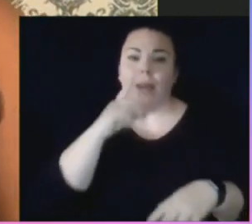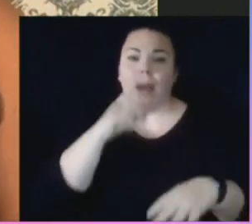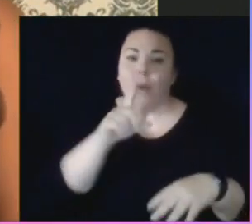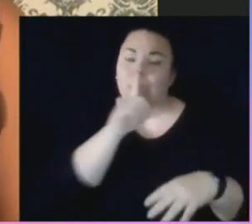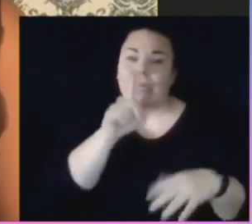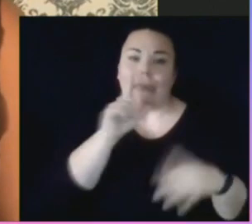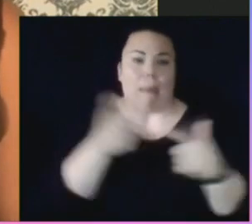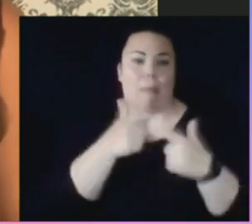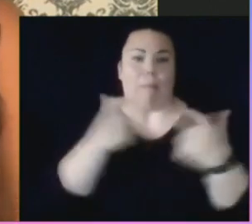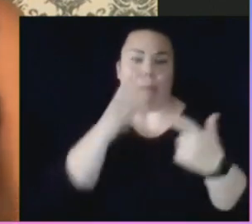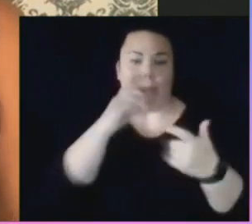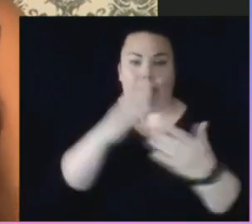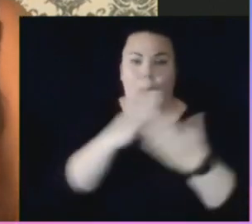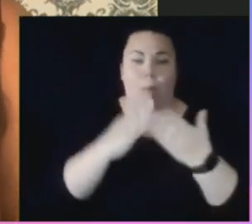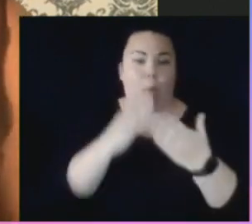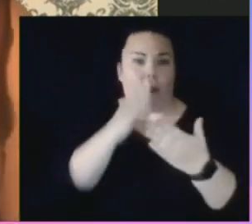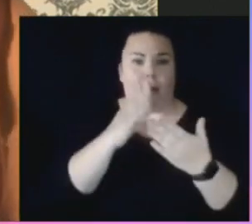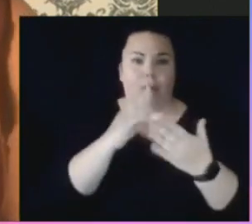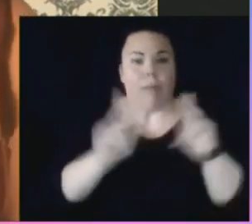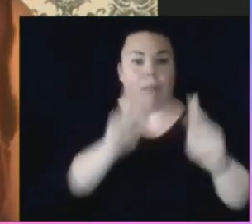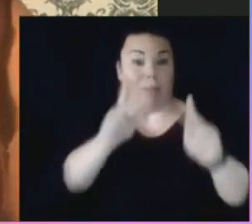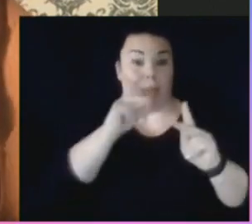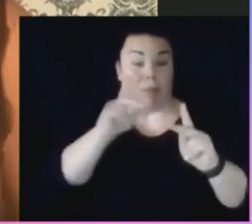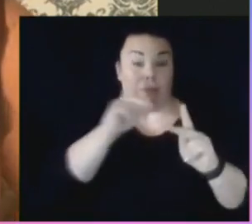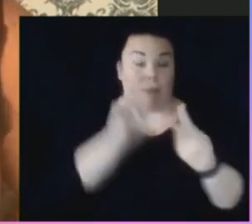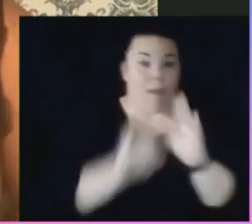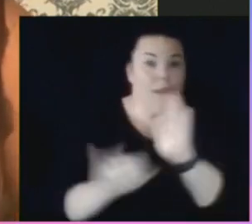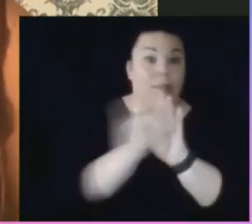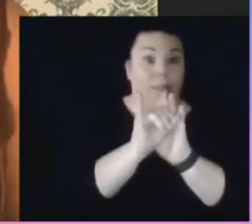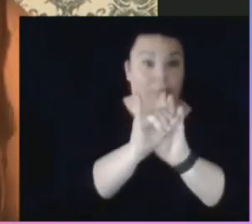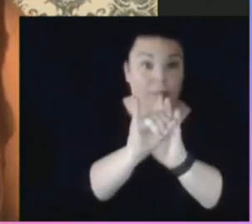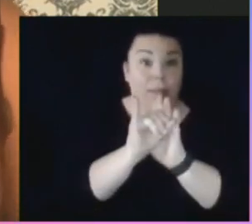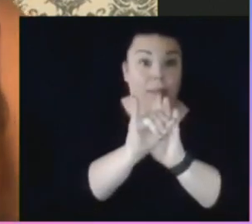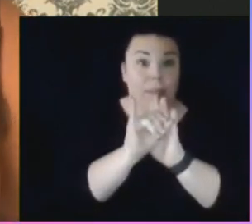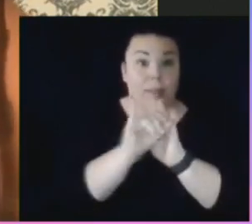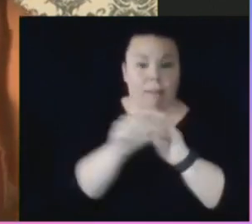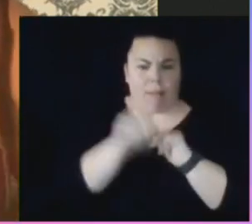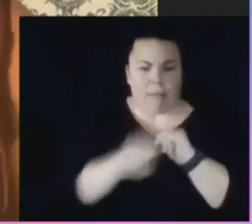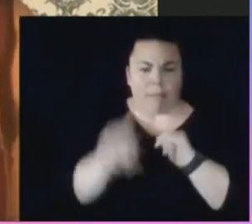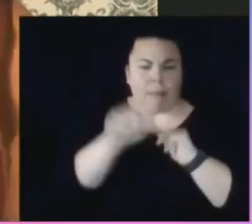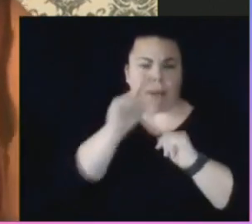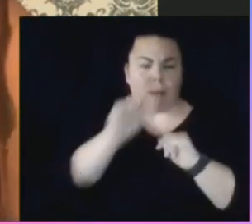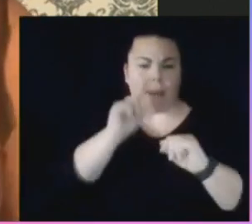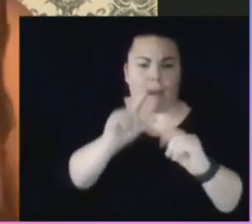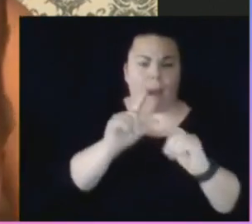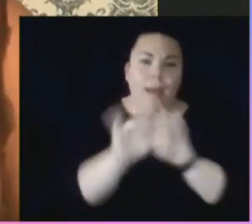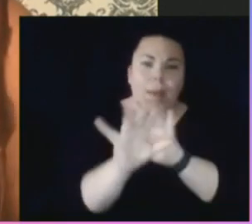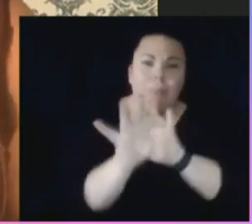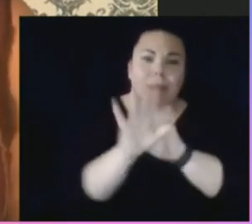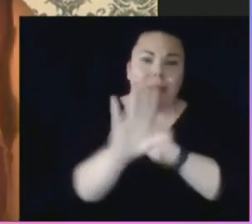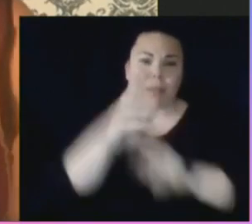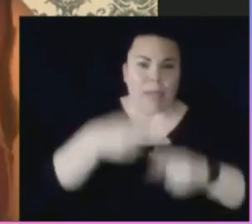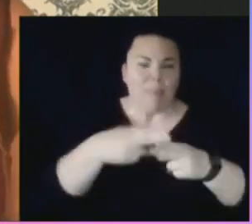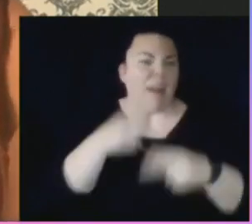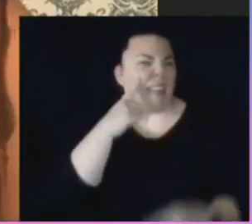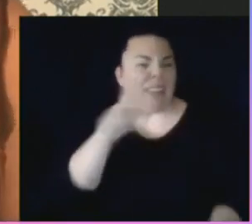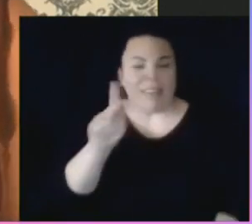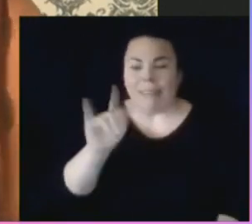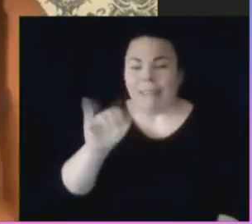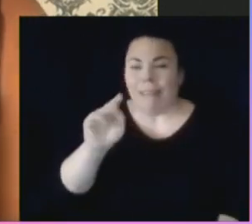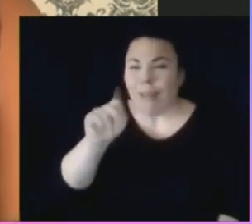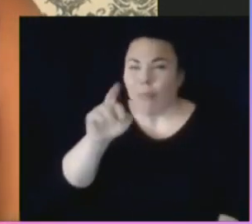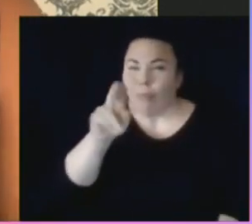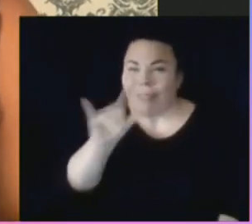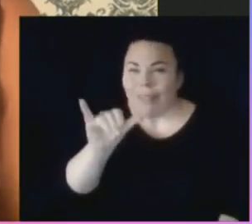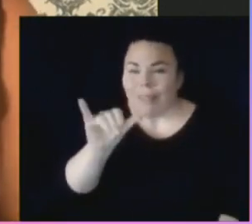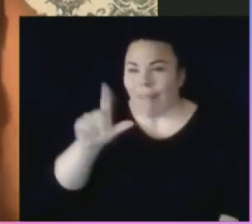people's identity. One person said that they had chosen their name, I think Kimberly is her name, chosen her name off of Power Rangers, but